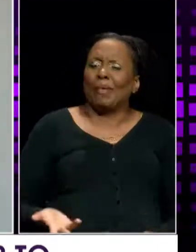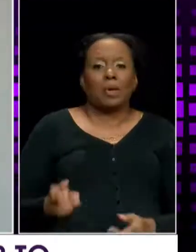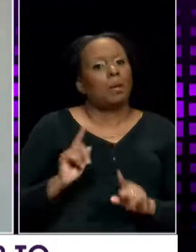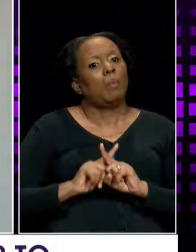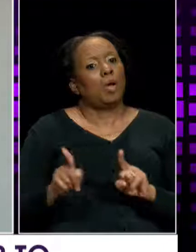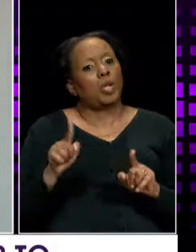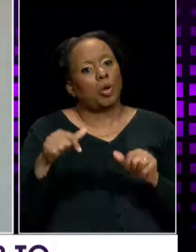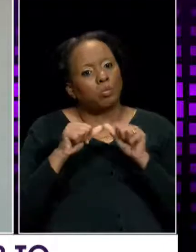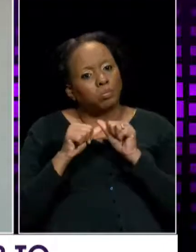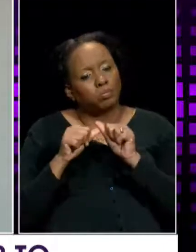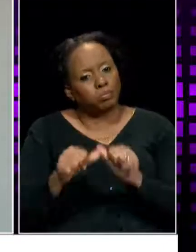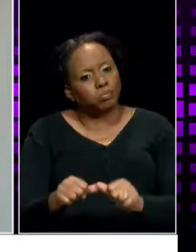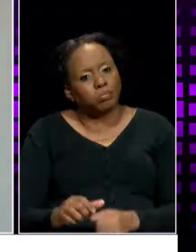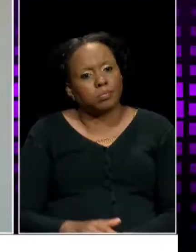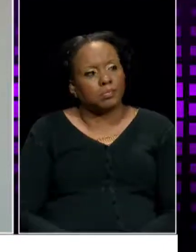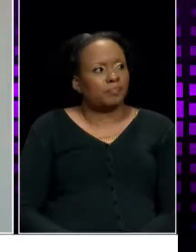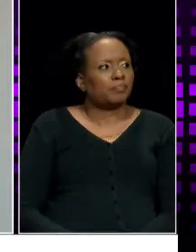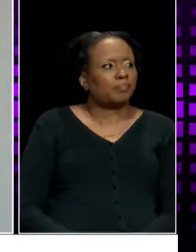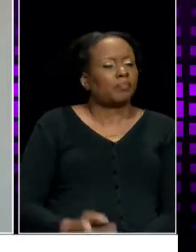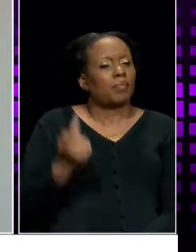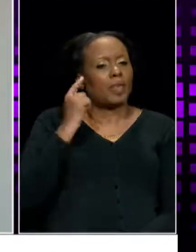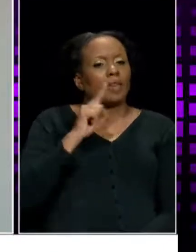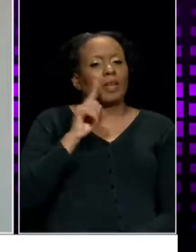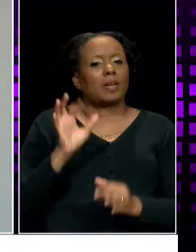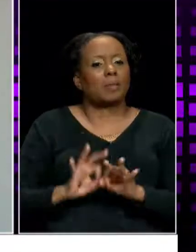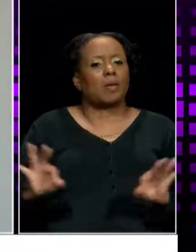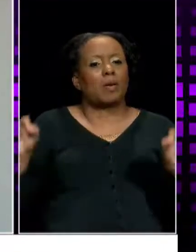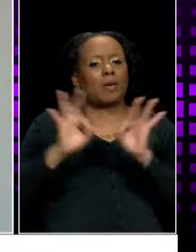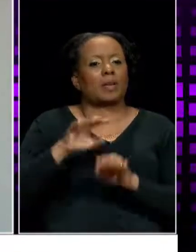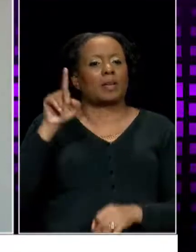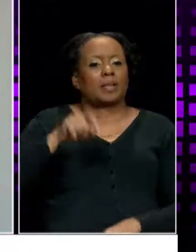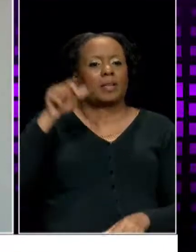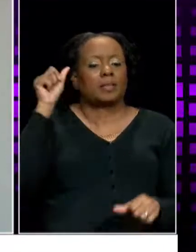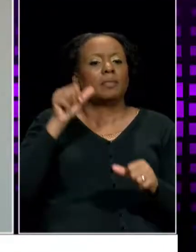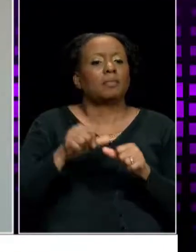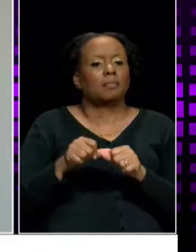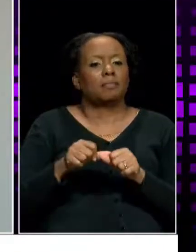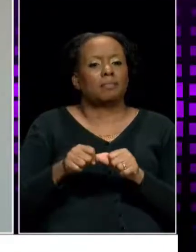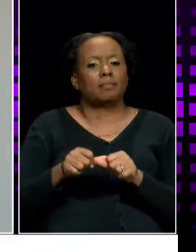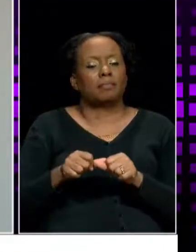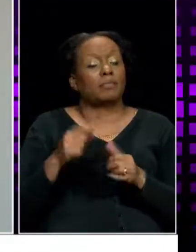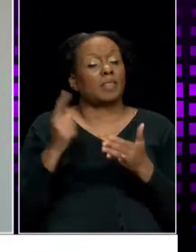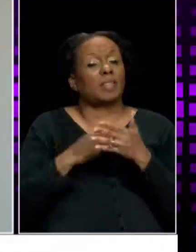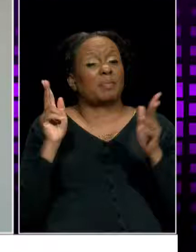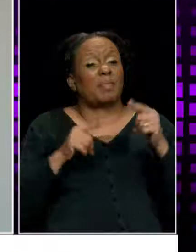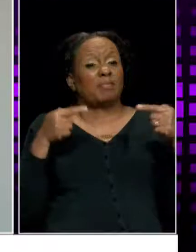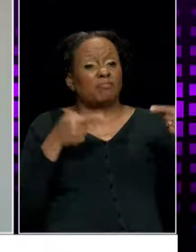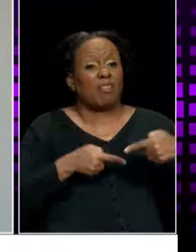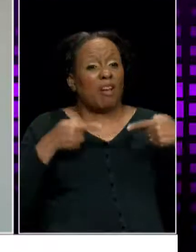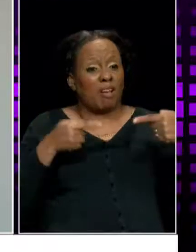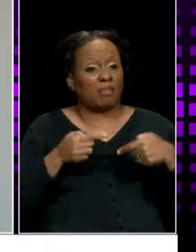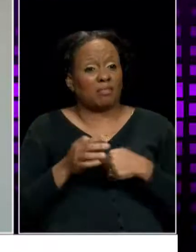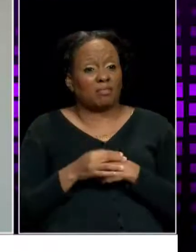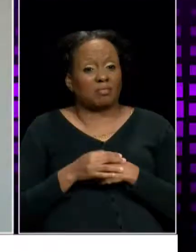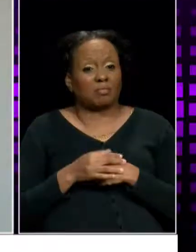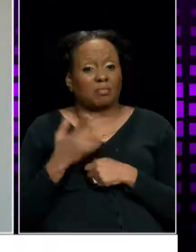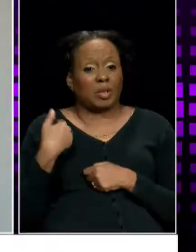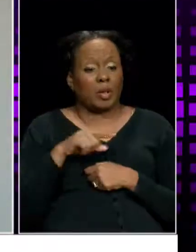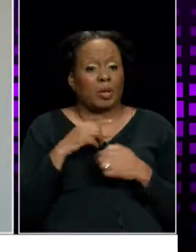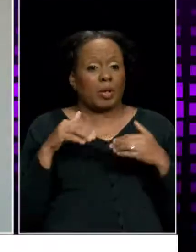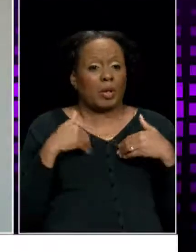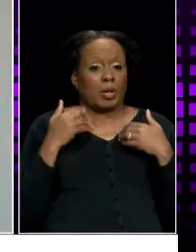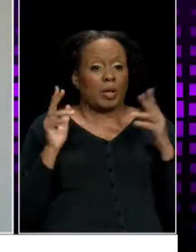implement. So I think that is something that we all need to remember, and I think that's something we also struggle with because as individuals, as young